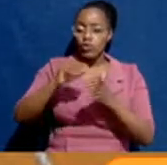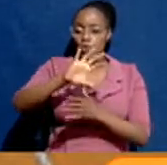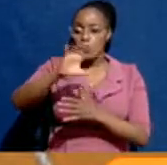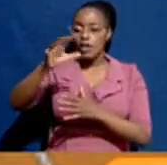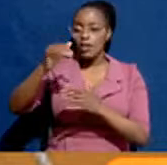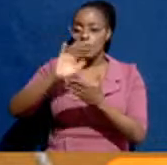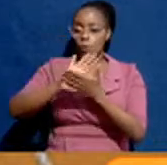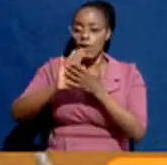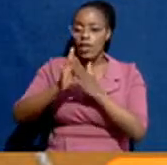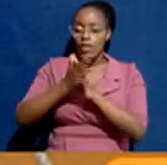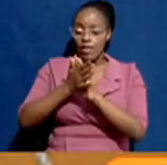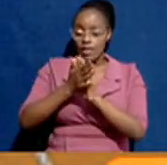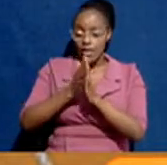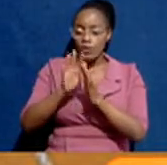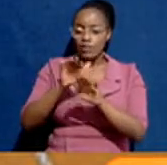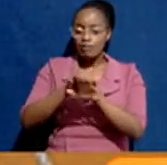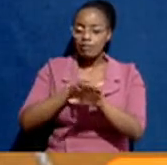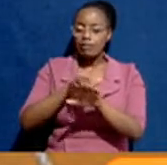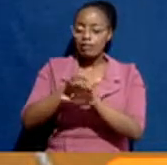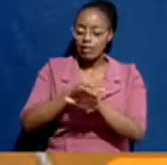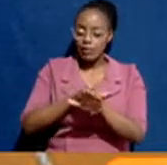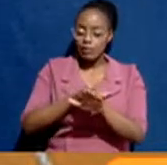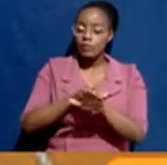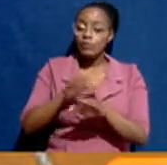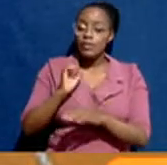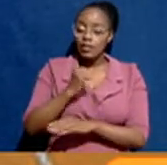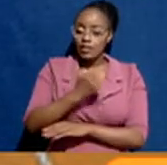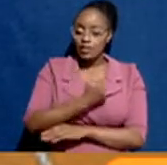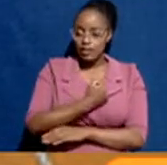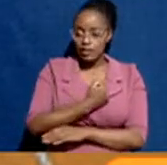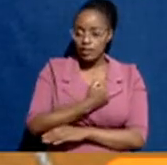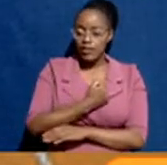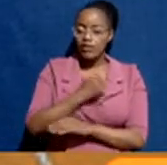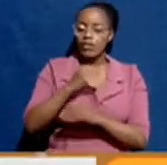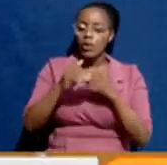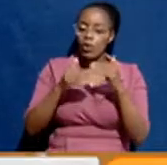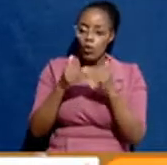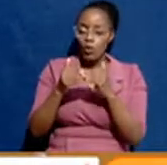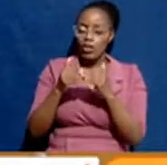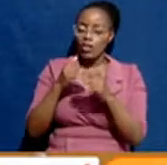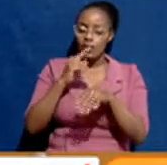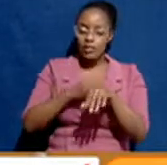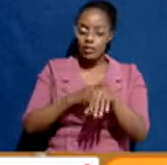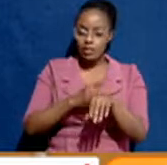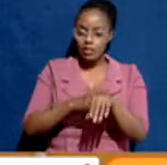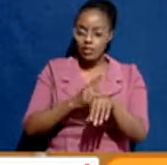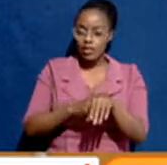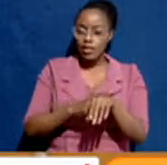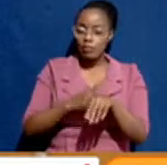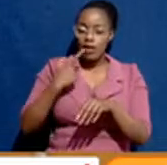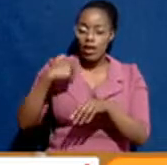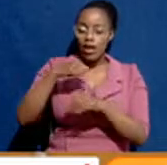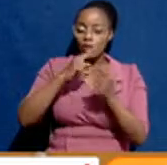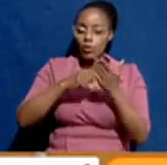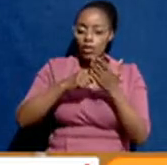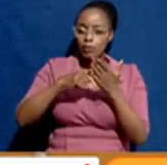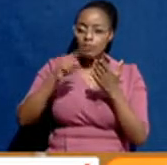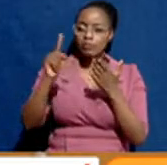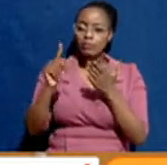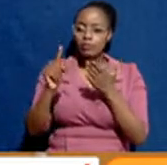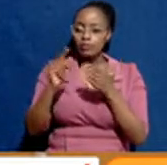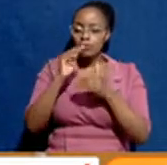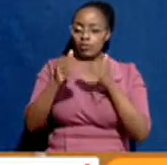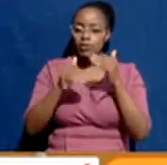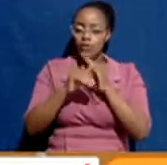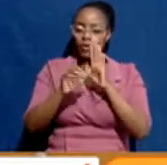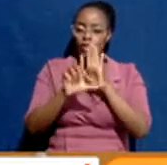without undue delay. Okay. In the Senate, every time we pass all